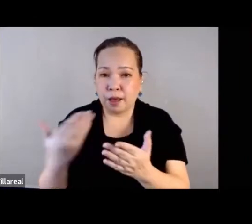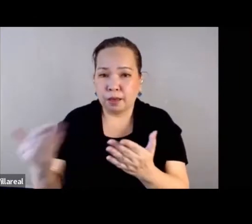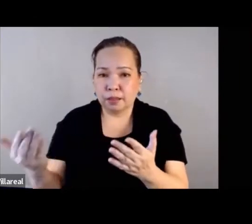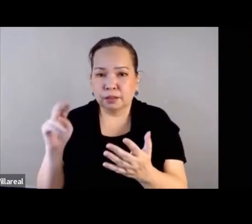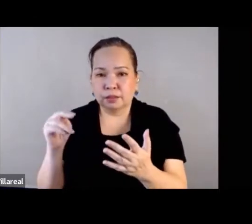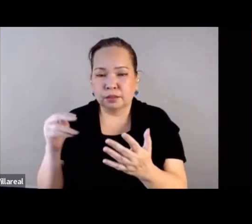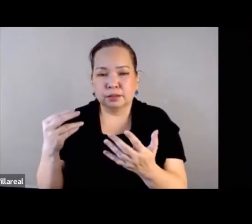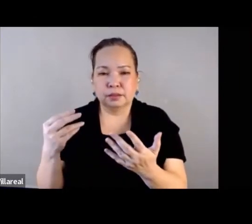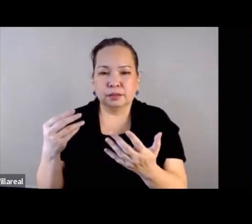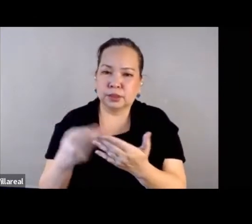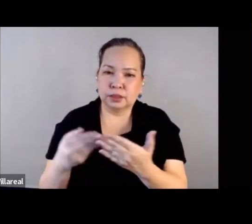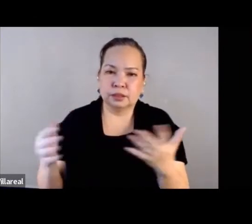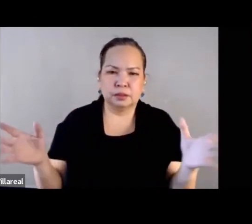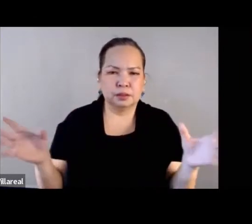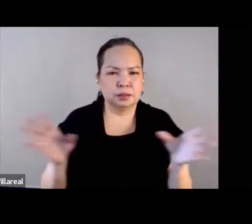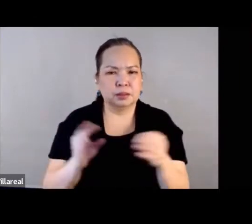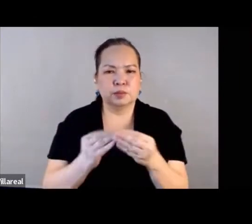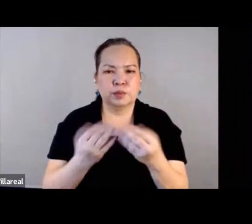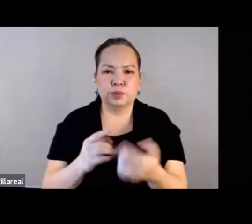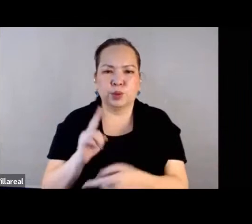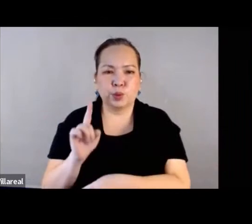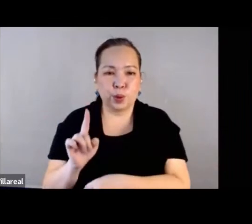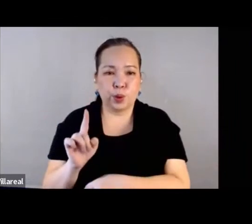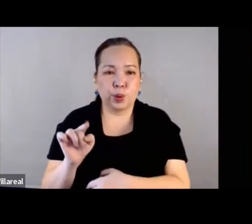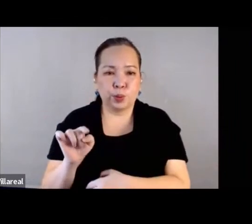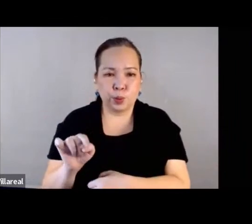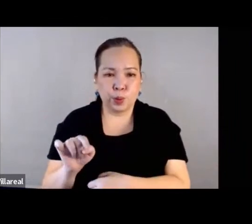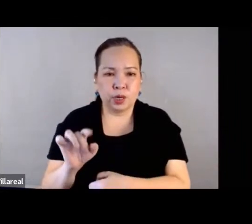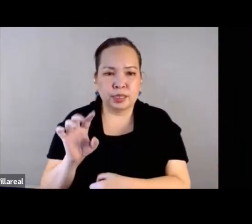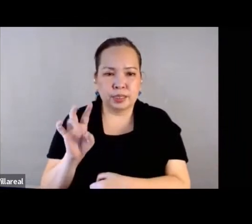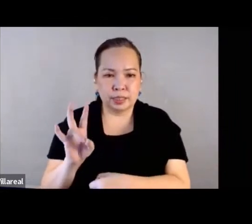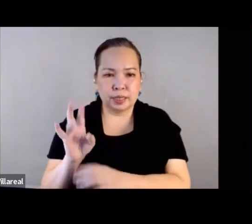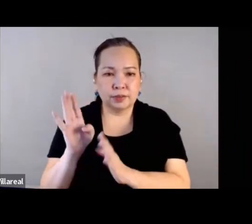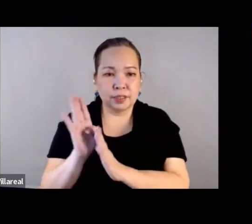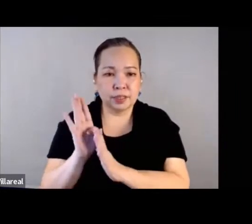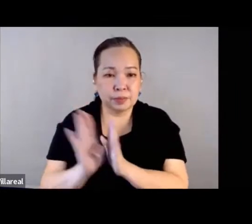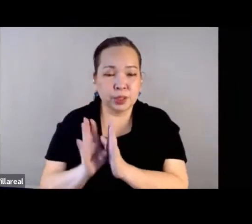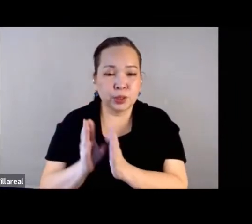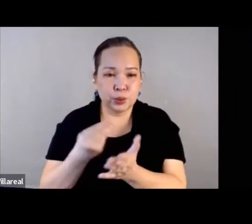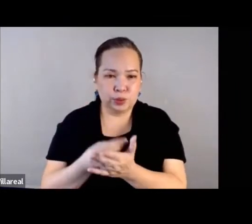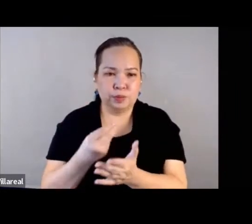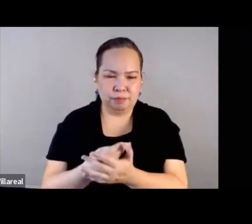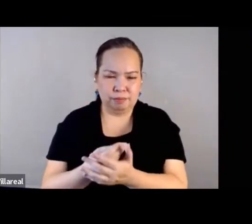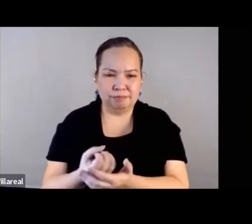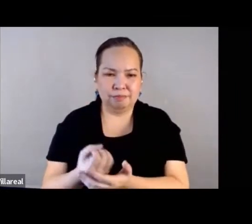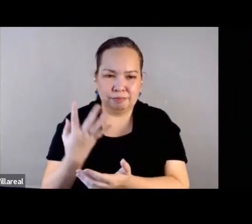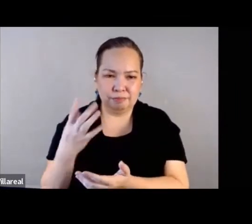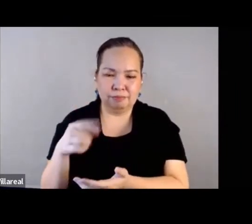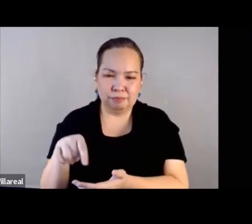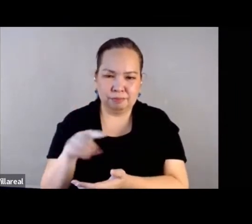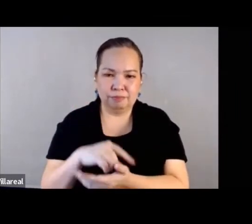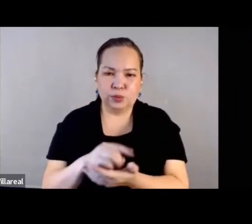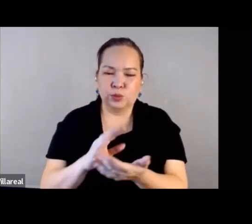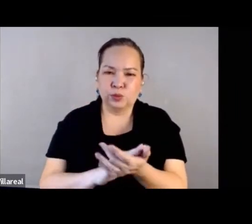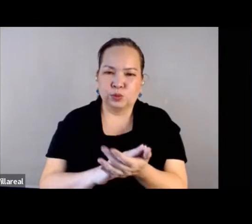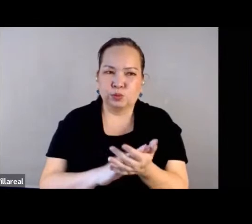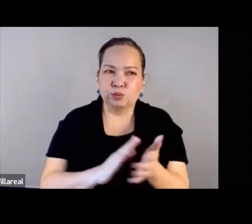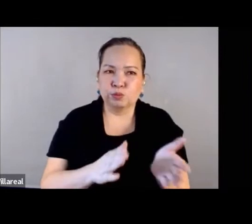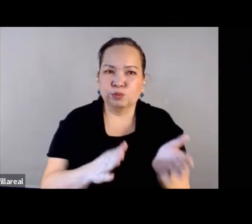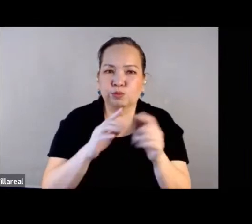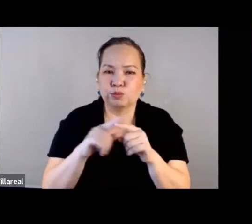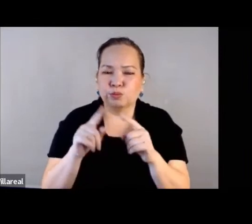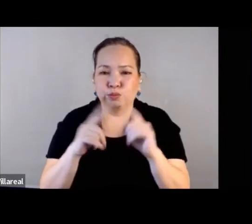equipment, would cost at least 1.7 billion pesos. School buildings provide other services and